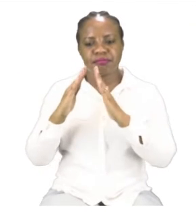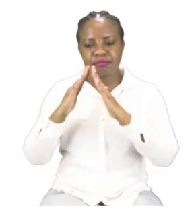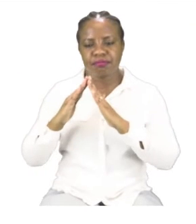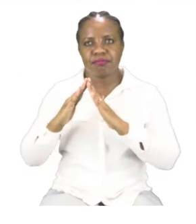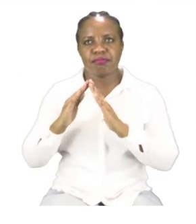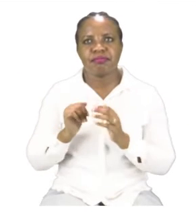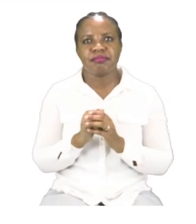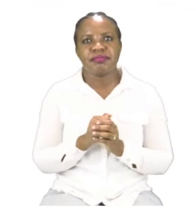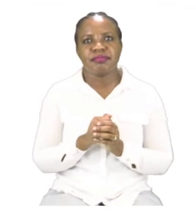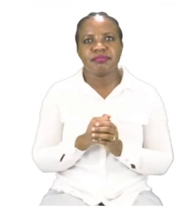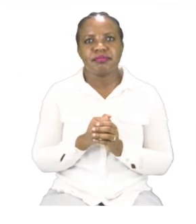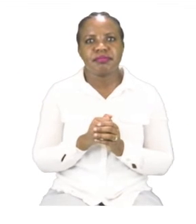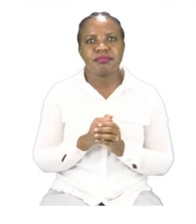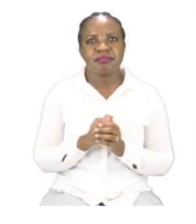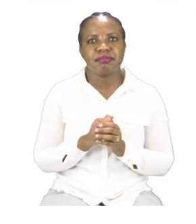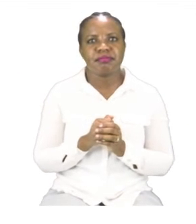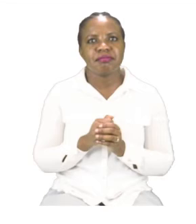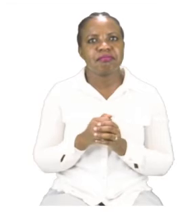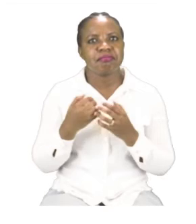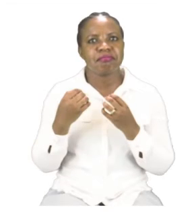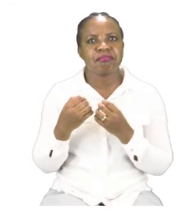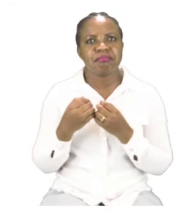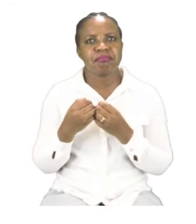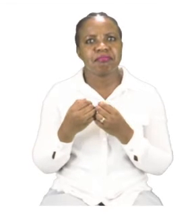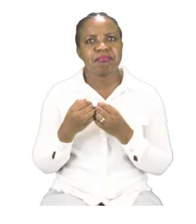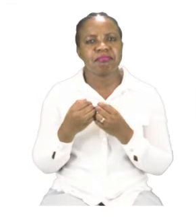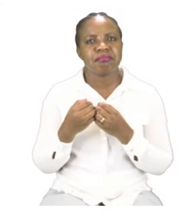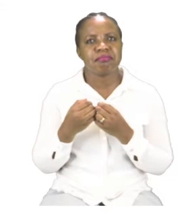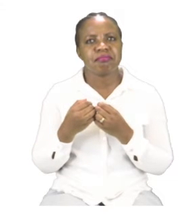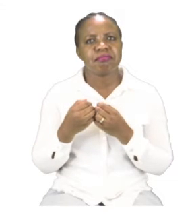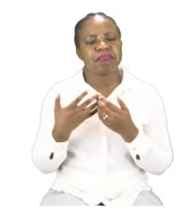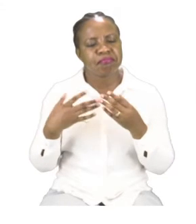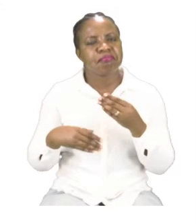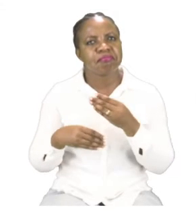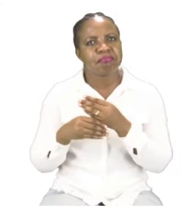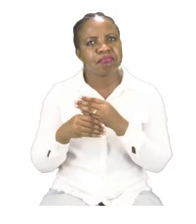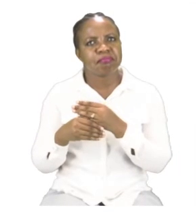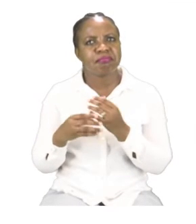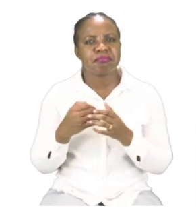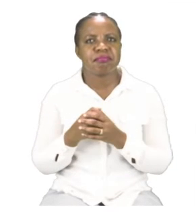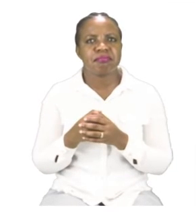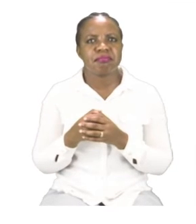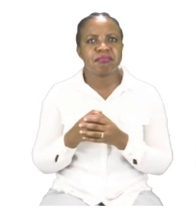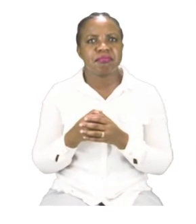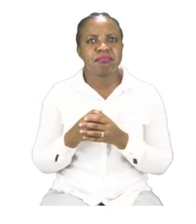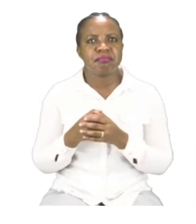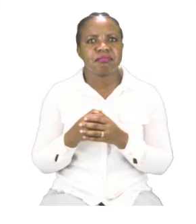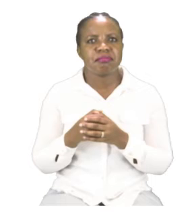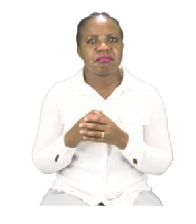so many sums that are now being added. And not just any, we need